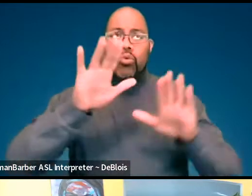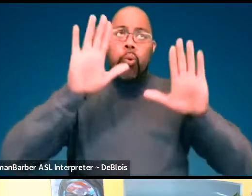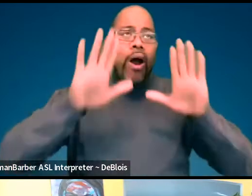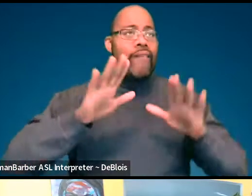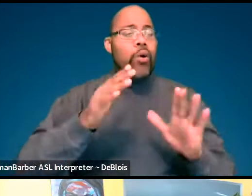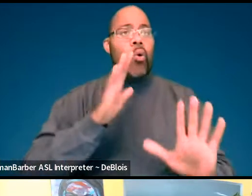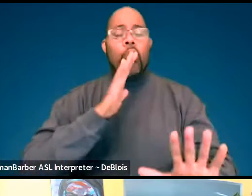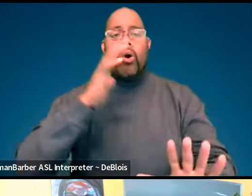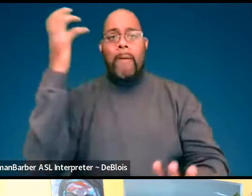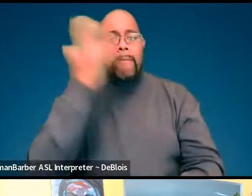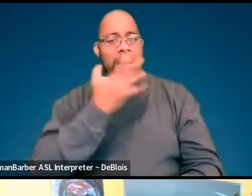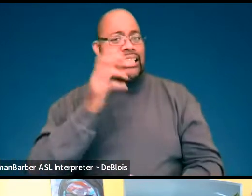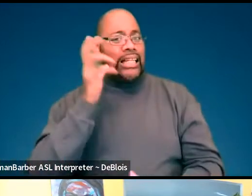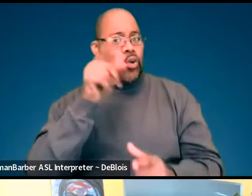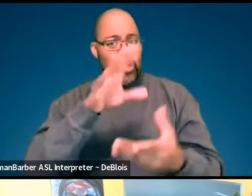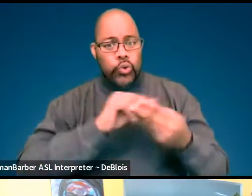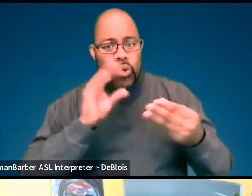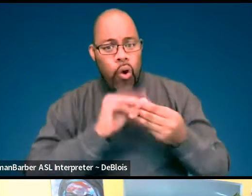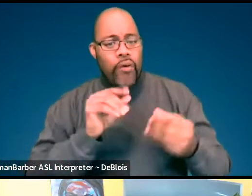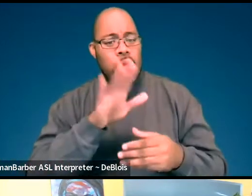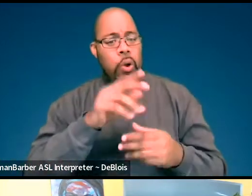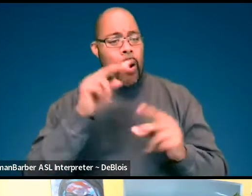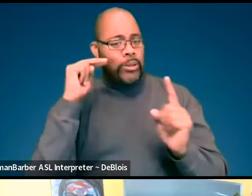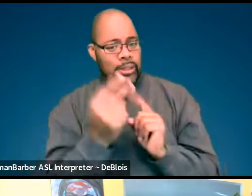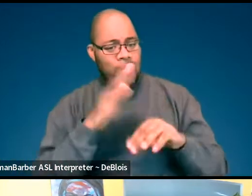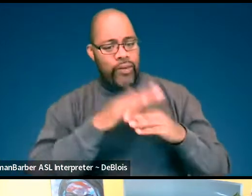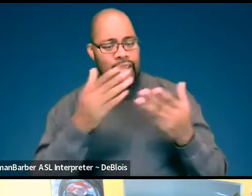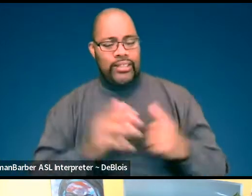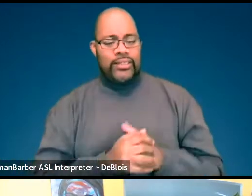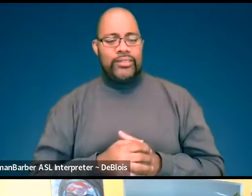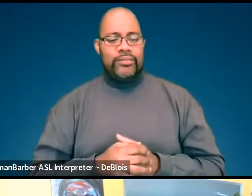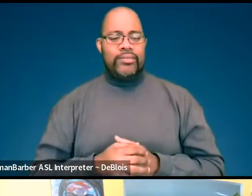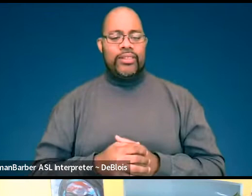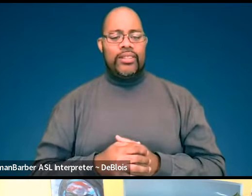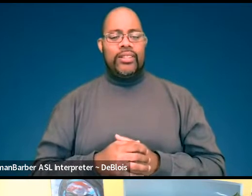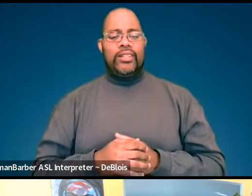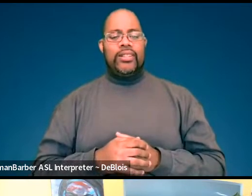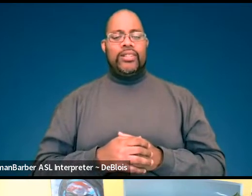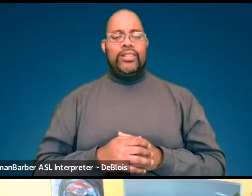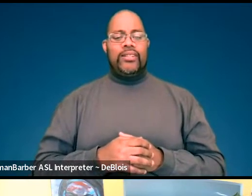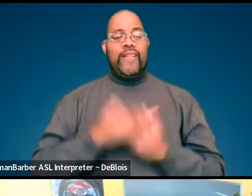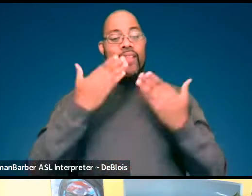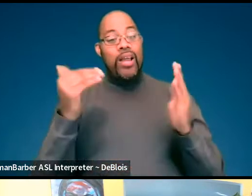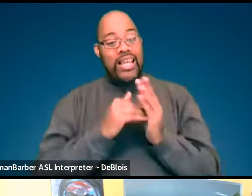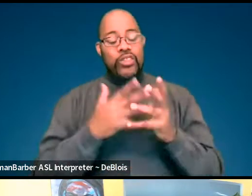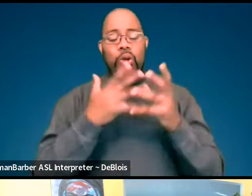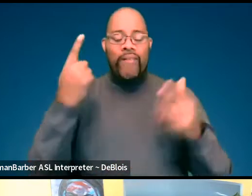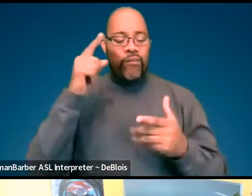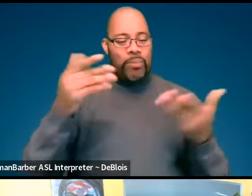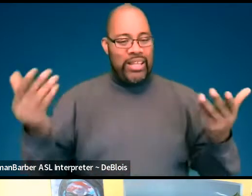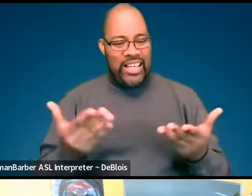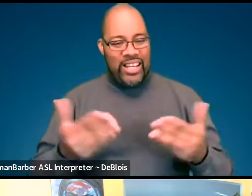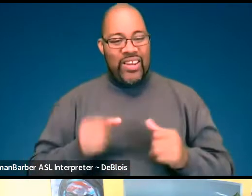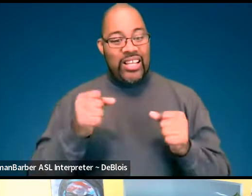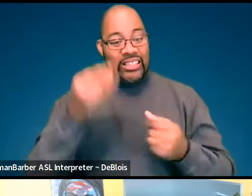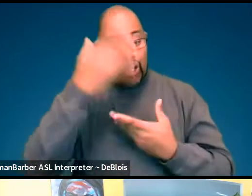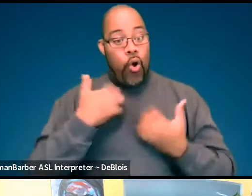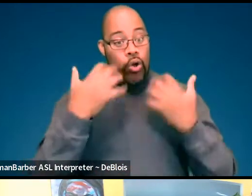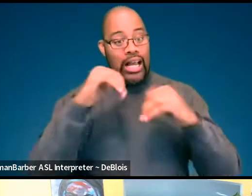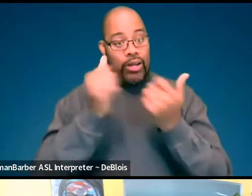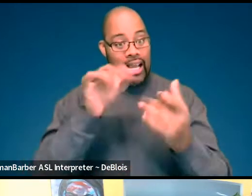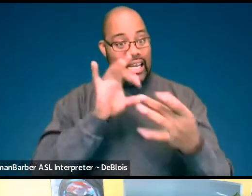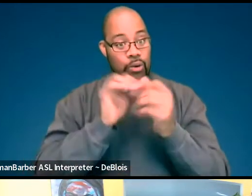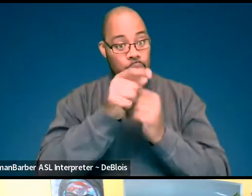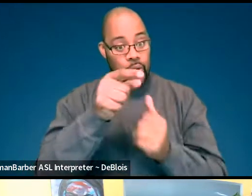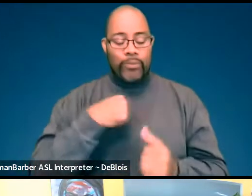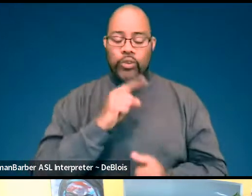and amazing just to hear your story and your perspective on things. Thank you again so much for being here. And can you tell our audience how they can connect with you?